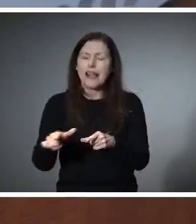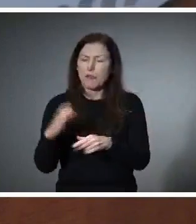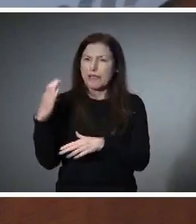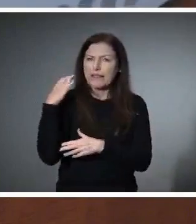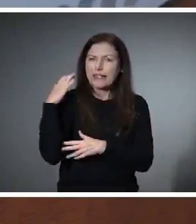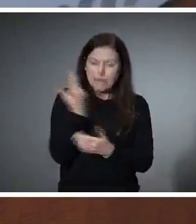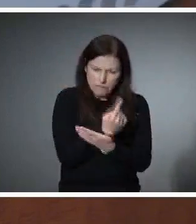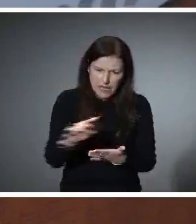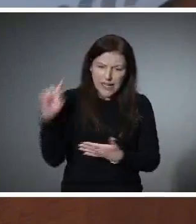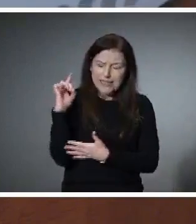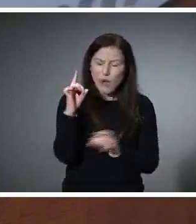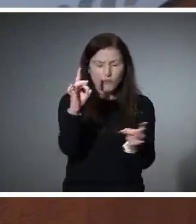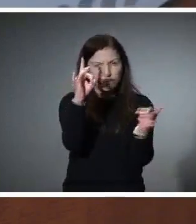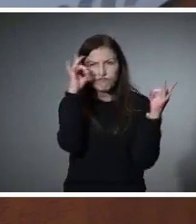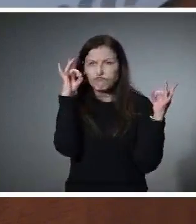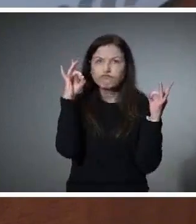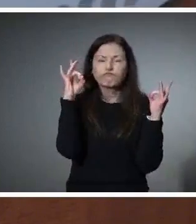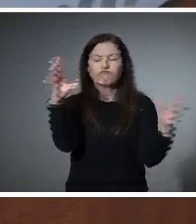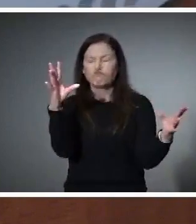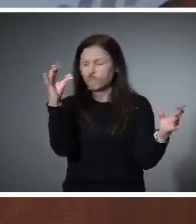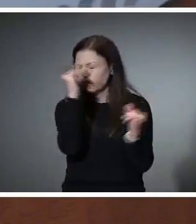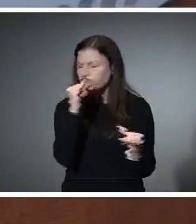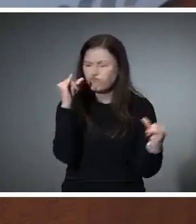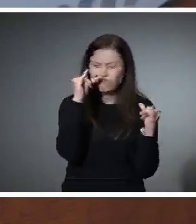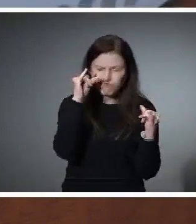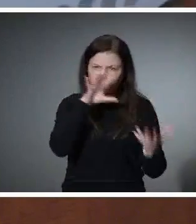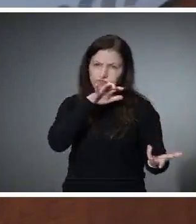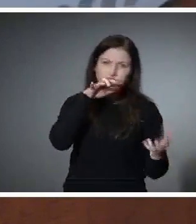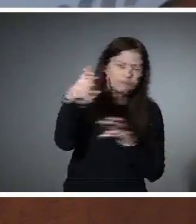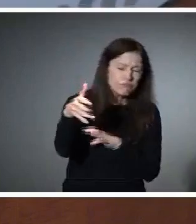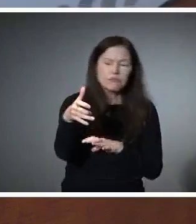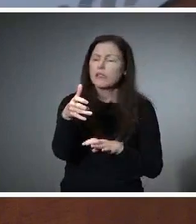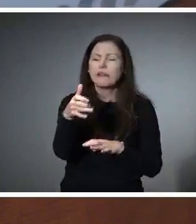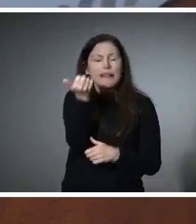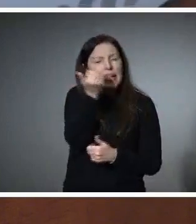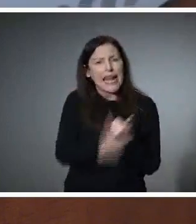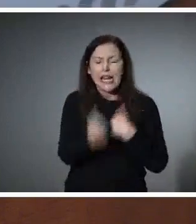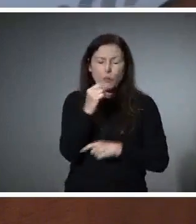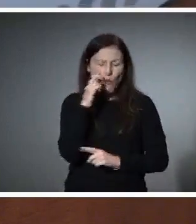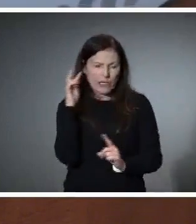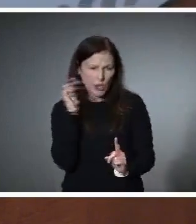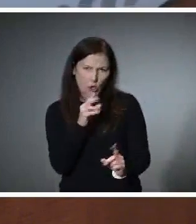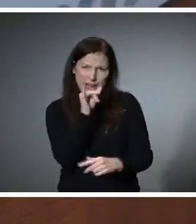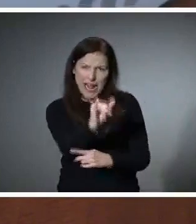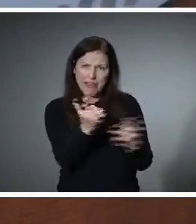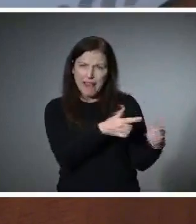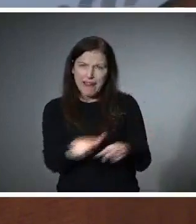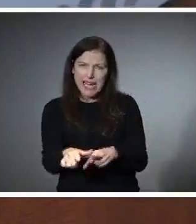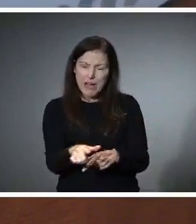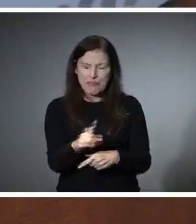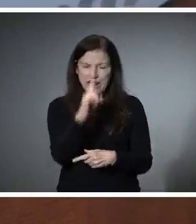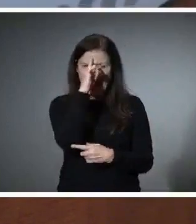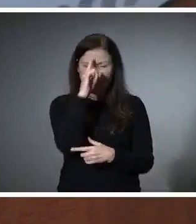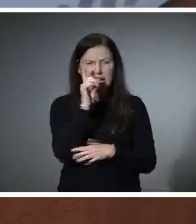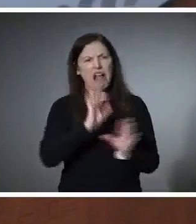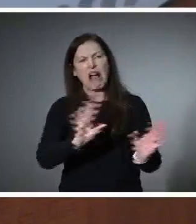disastrous. I don't think anyone can look at those events and say anything otherwise.